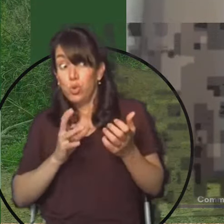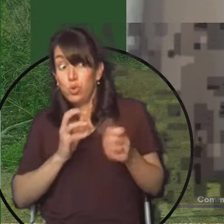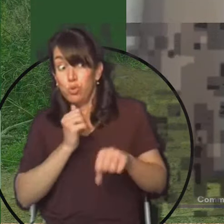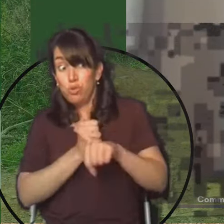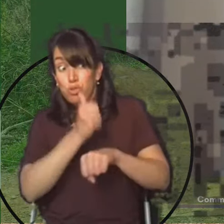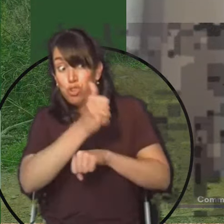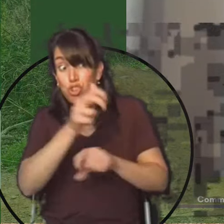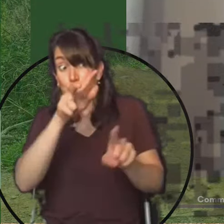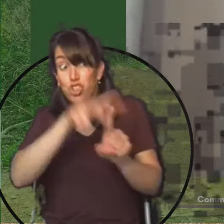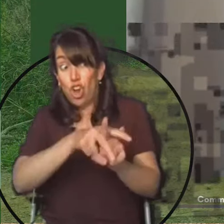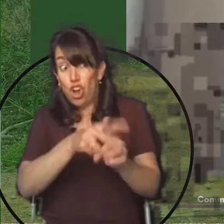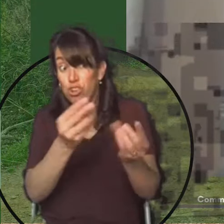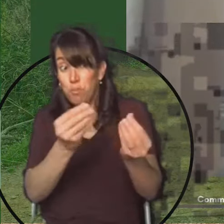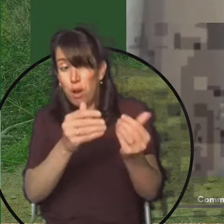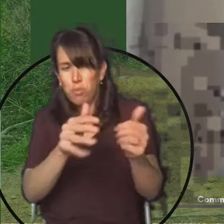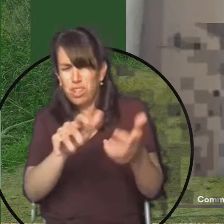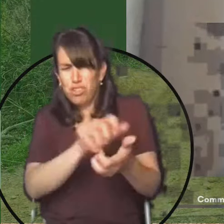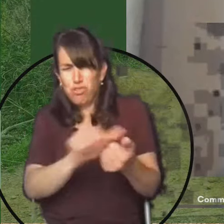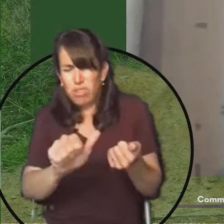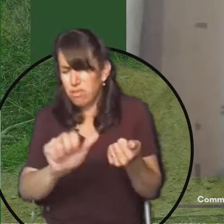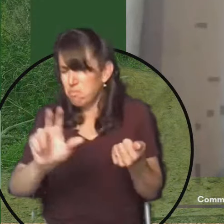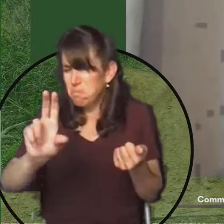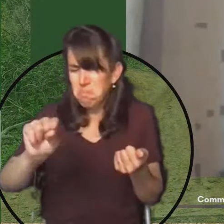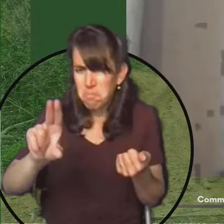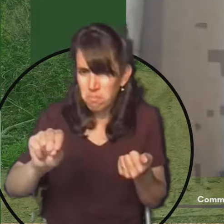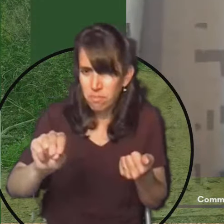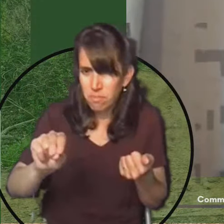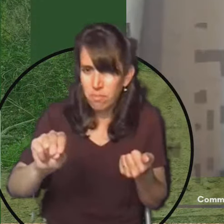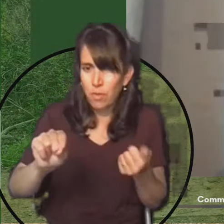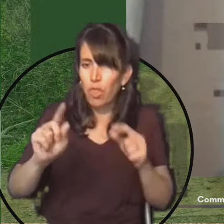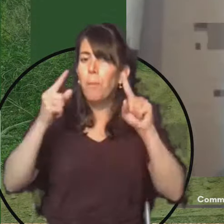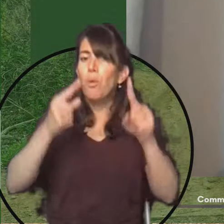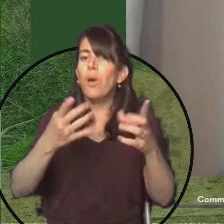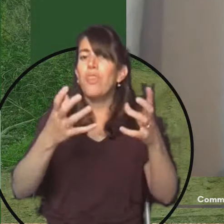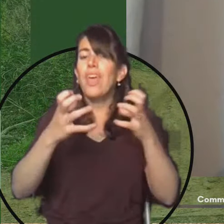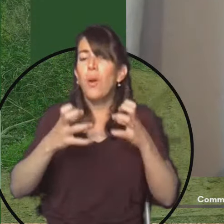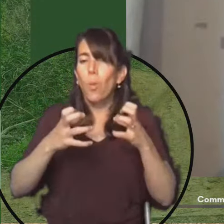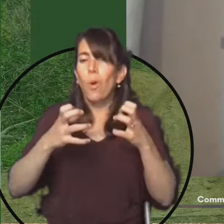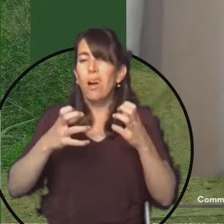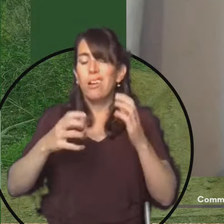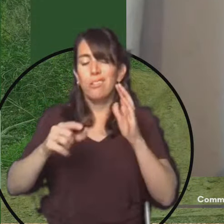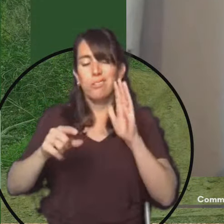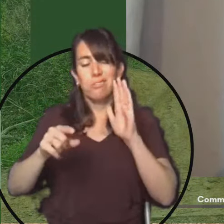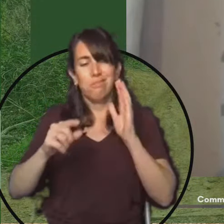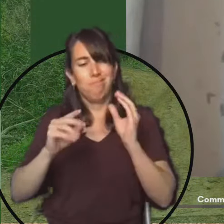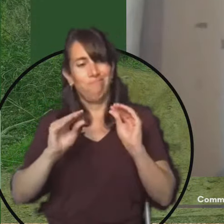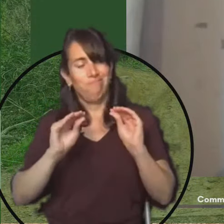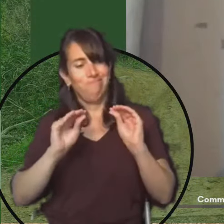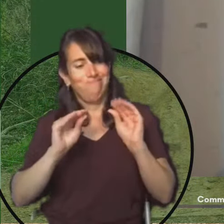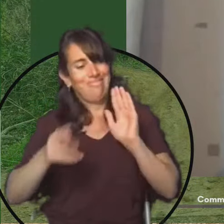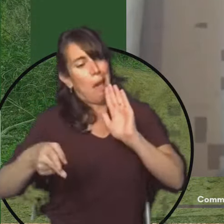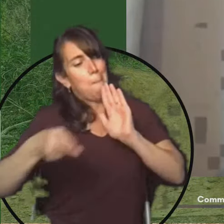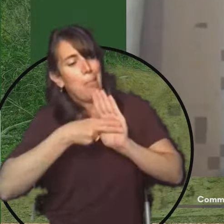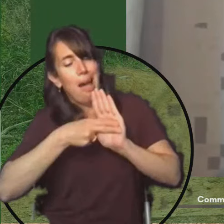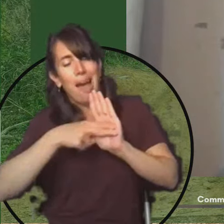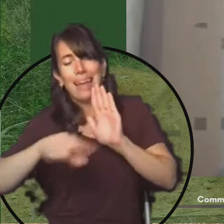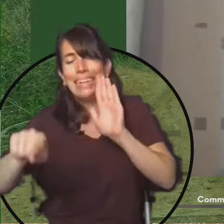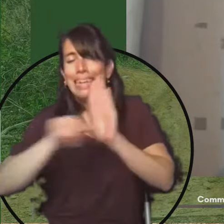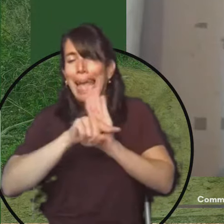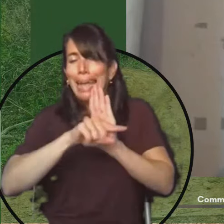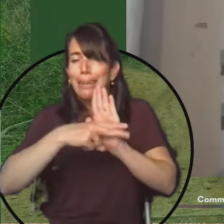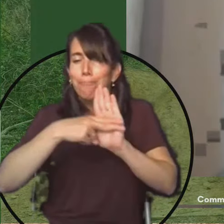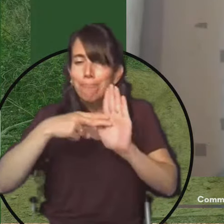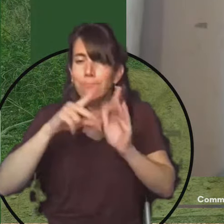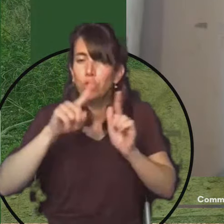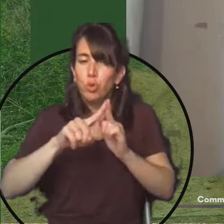that was not the charges. The point was to criminalize the movement, and that is what they attempted to do. Later on, I'll wrap up really quickly.